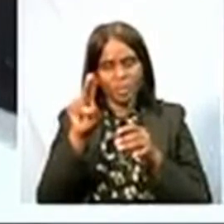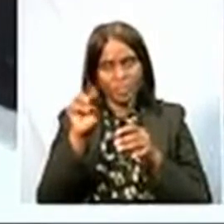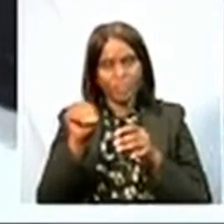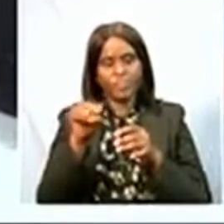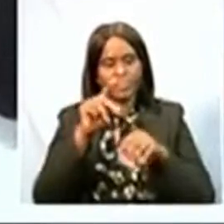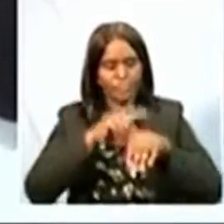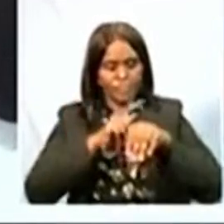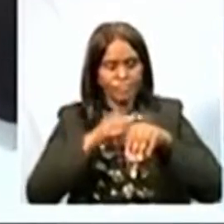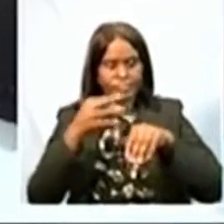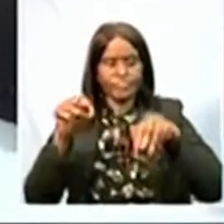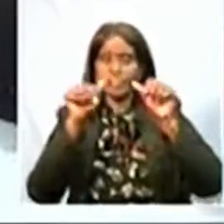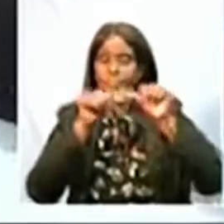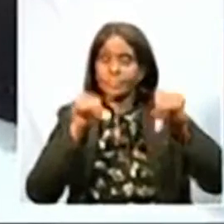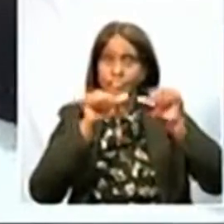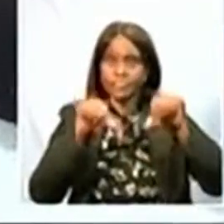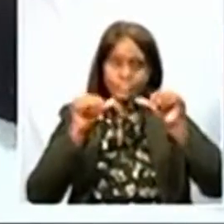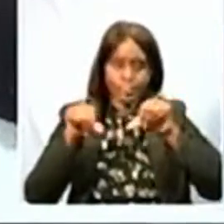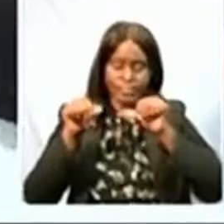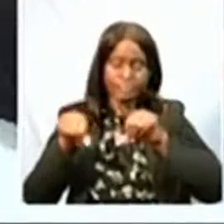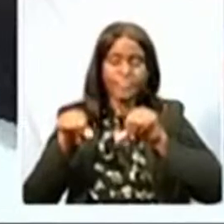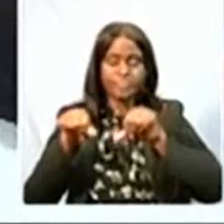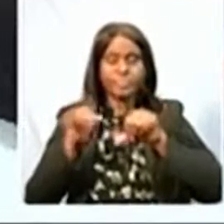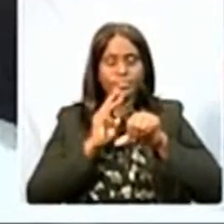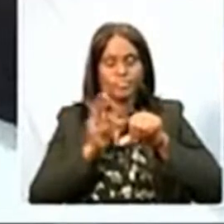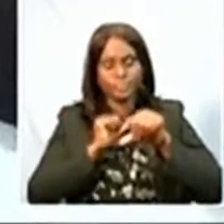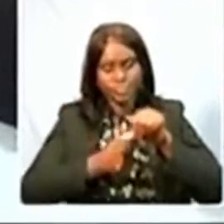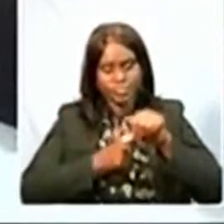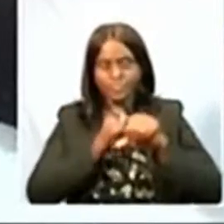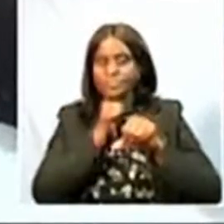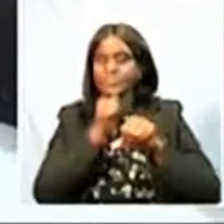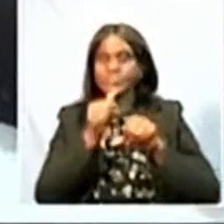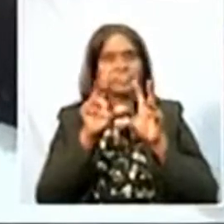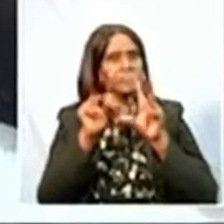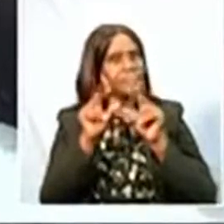at the time of audit, we didn't